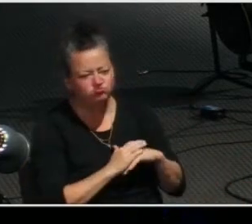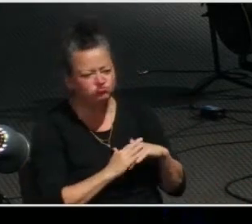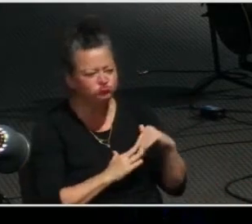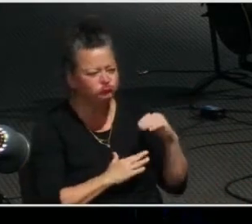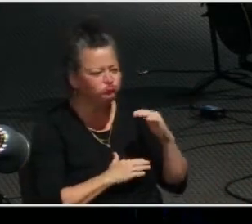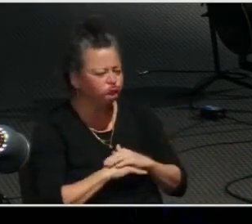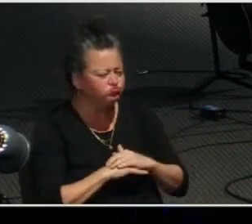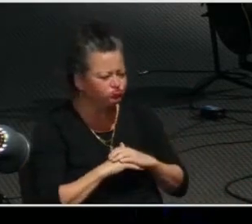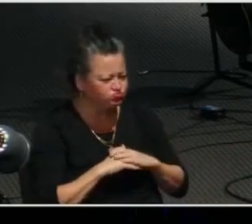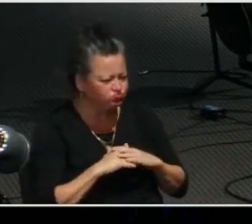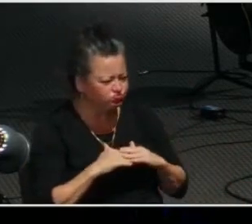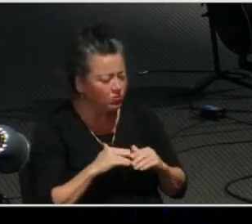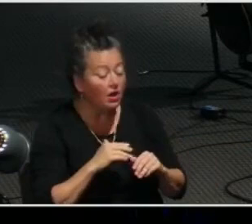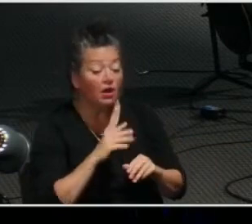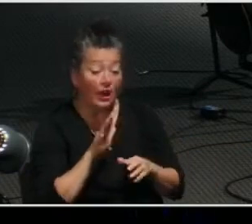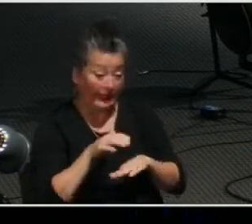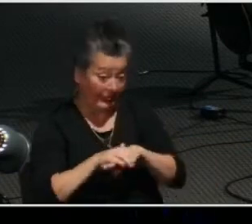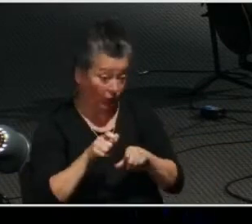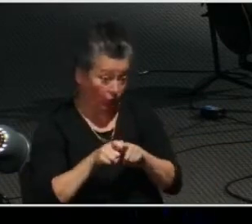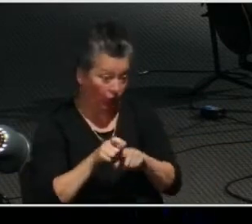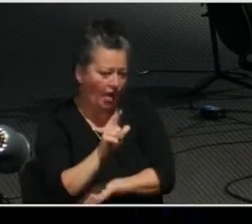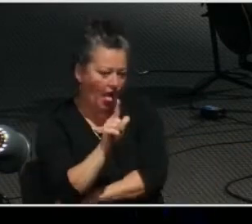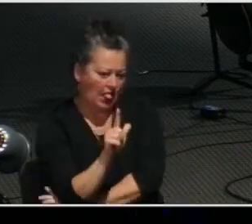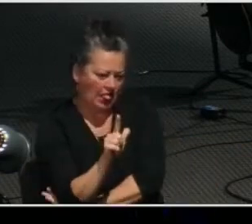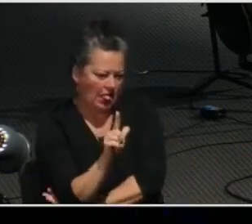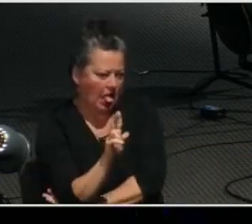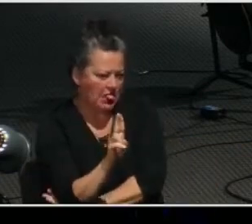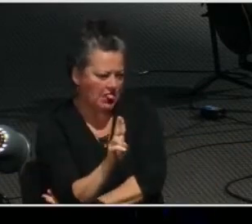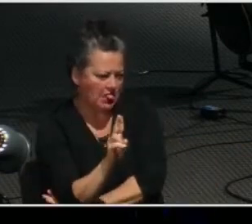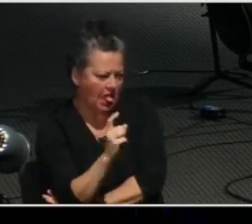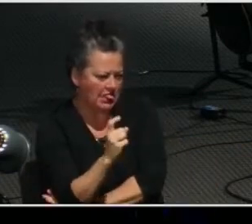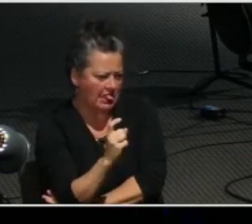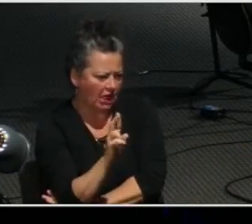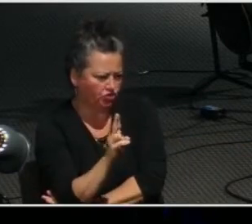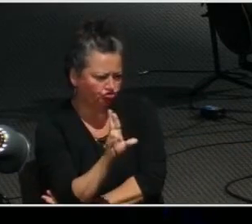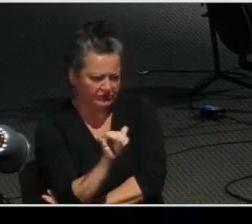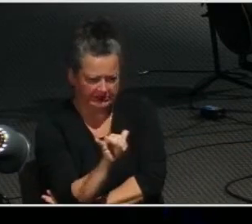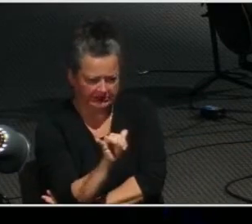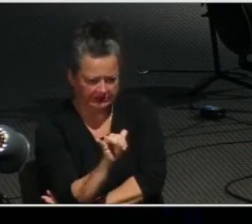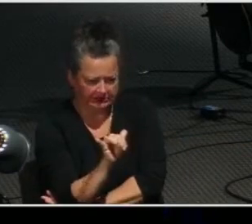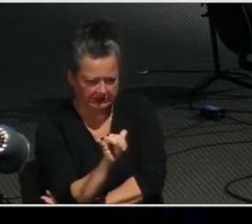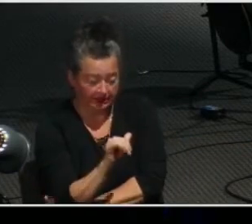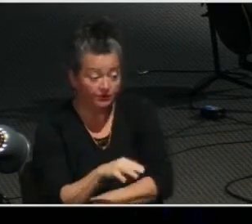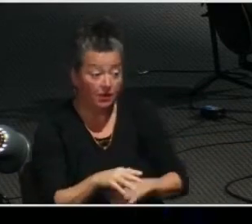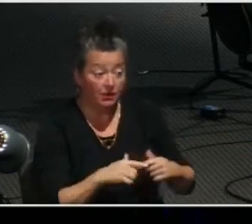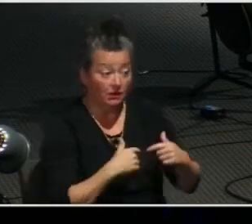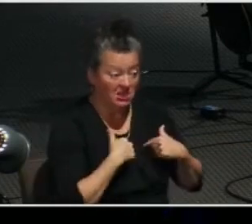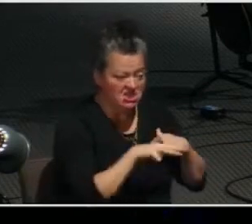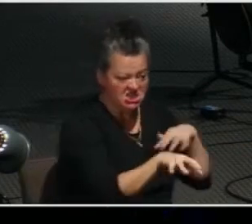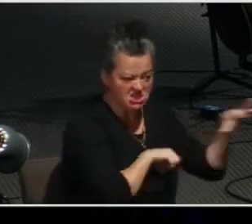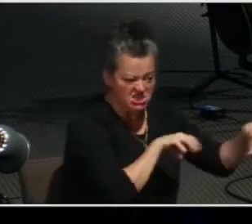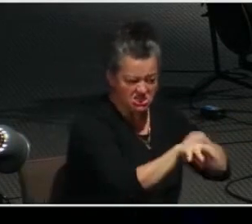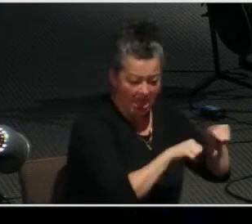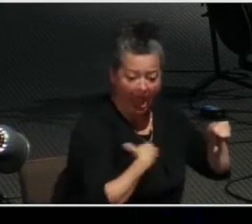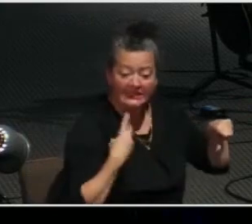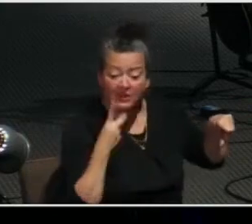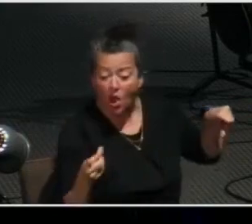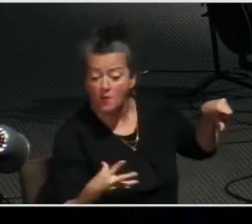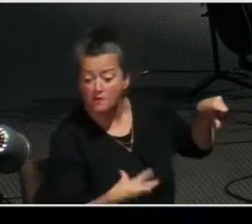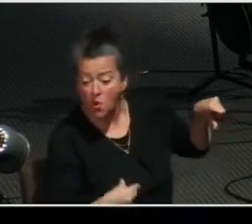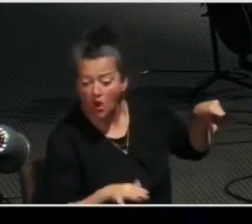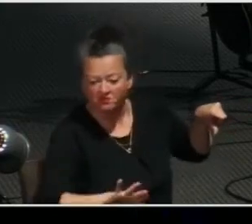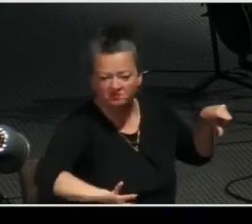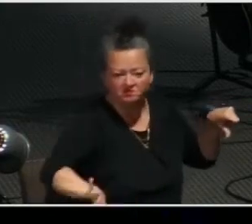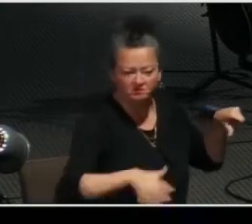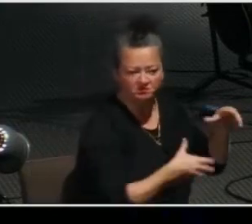in luxury and self-indulgence rather than helping the poor. Verse 5, "You have